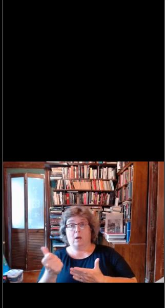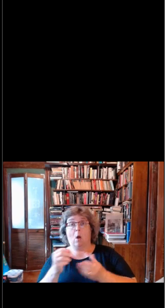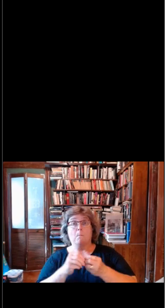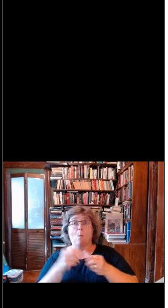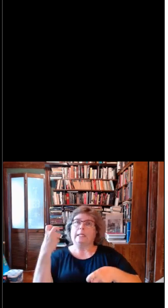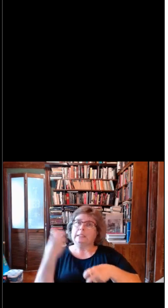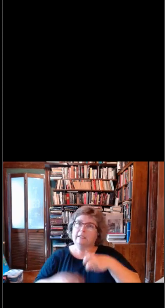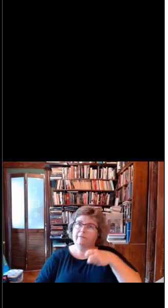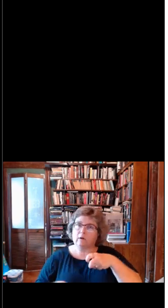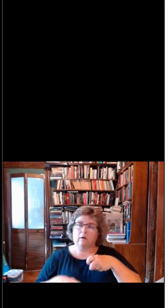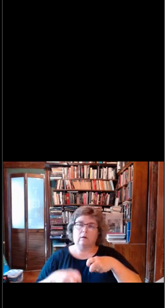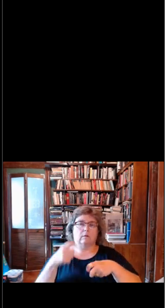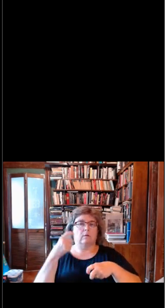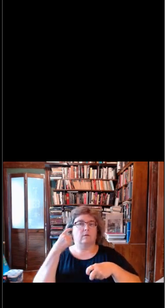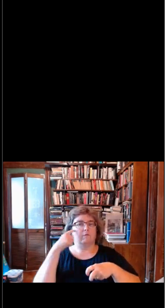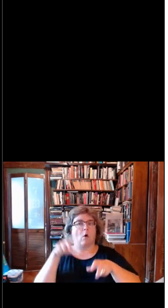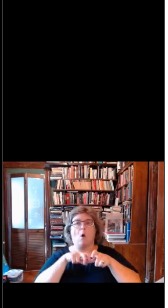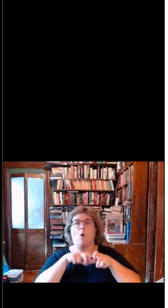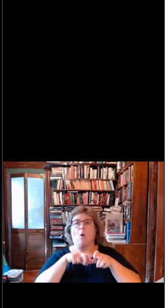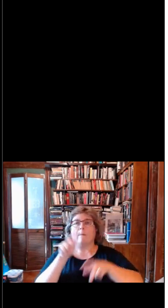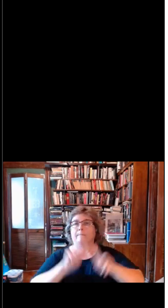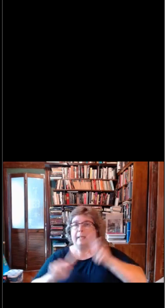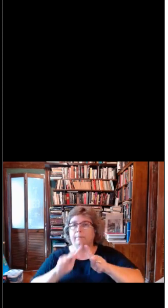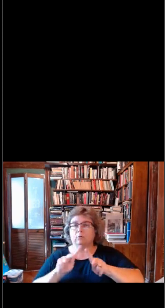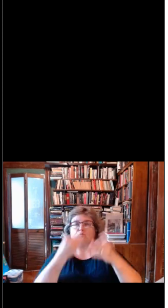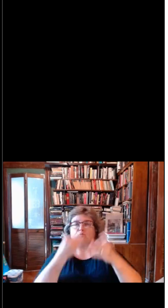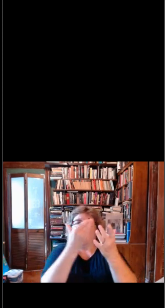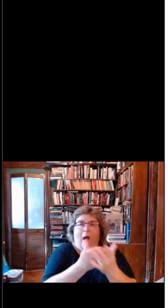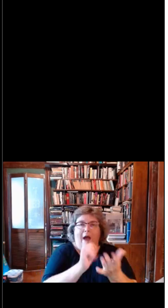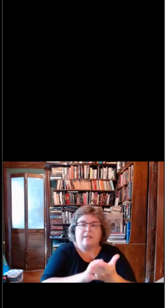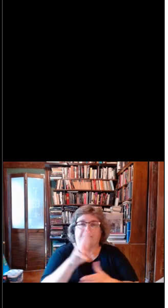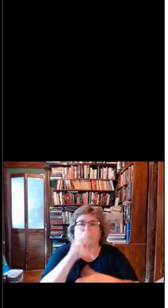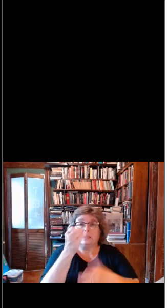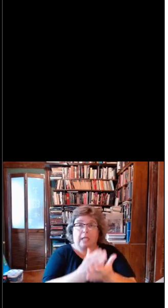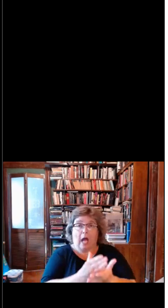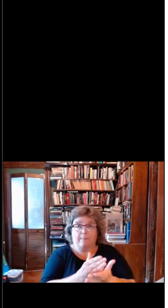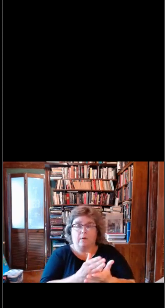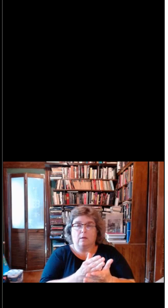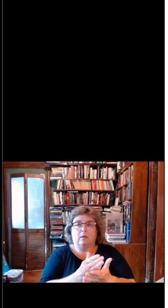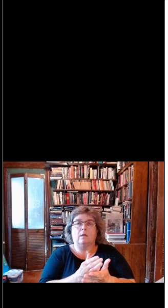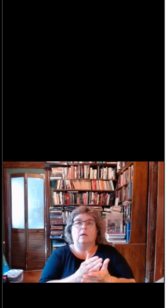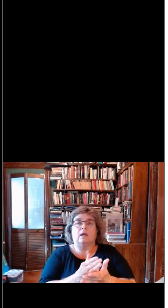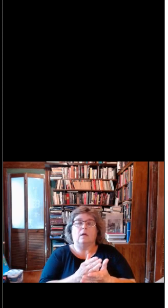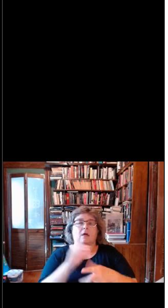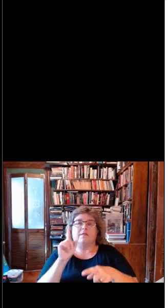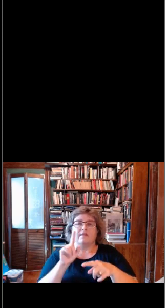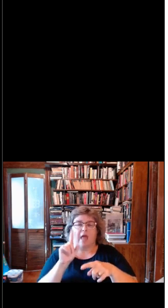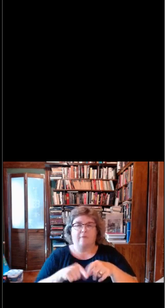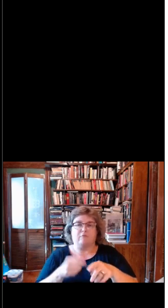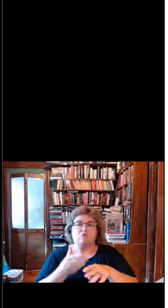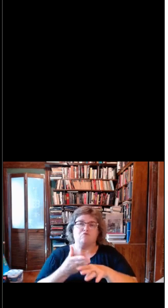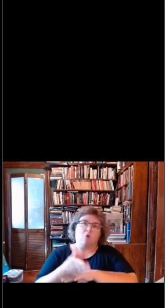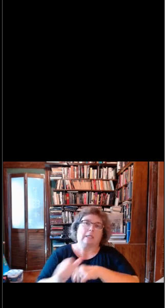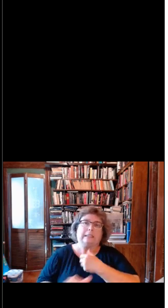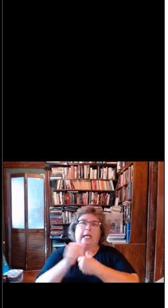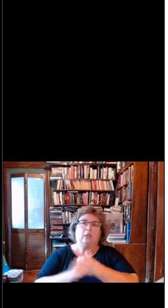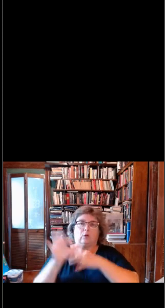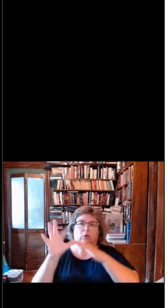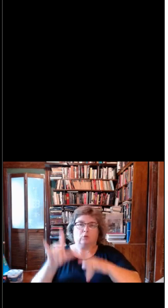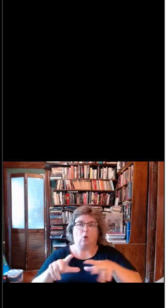difficult for riders to reach stops without having to cross potentially dangerous snow and